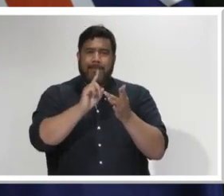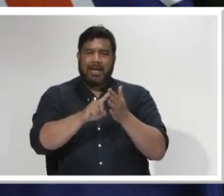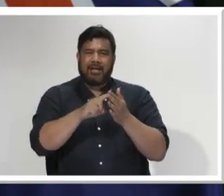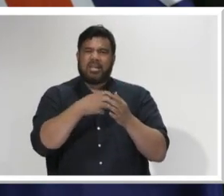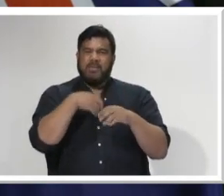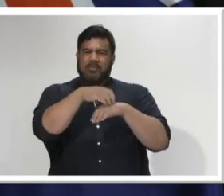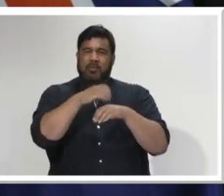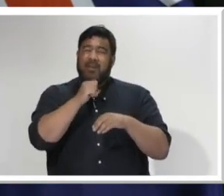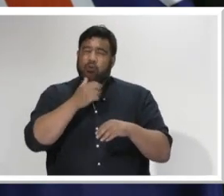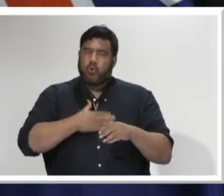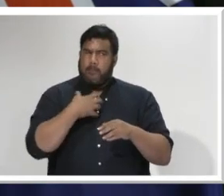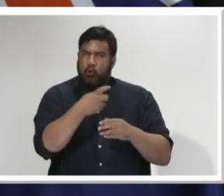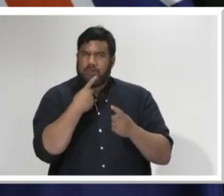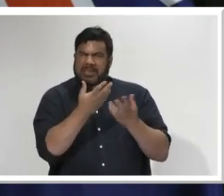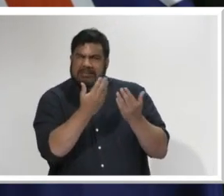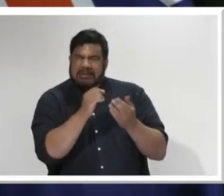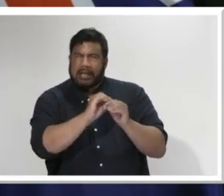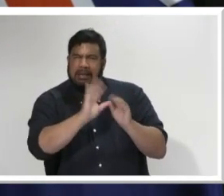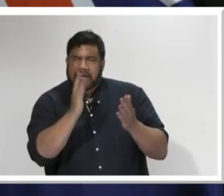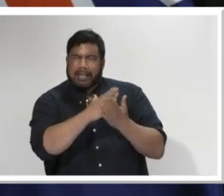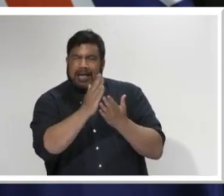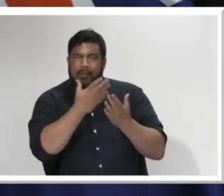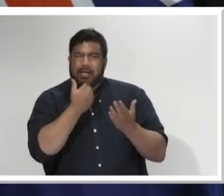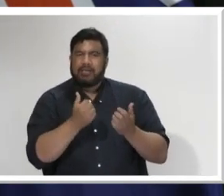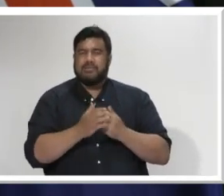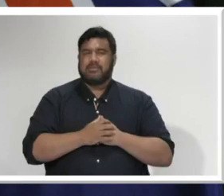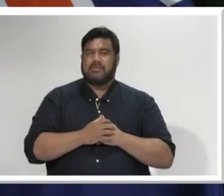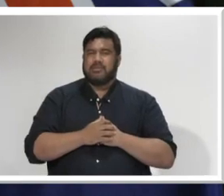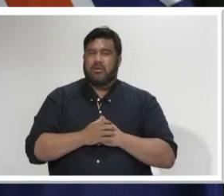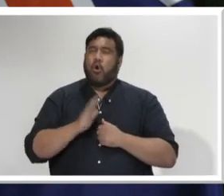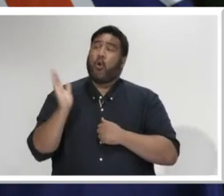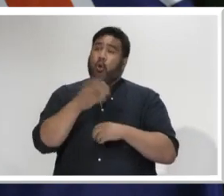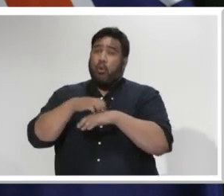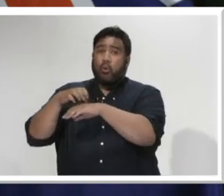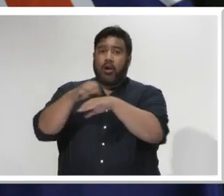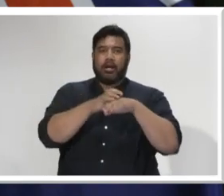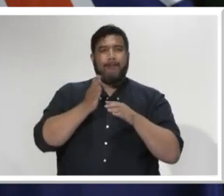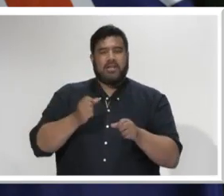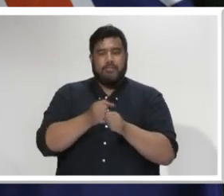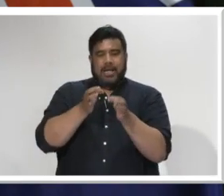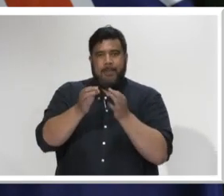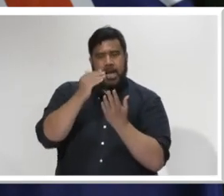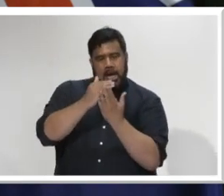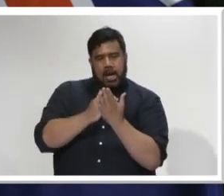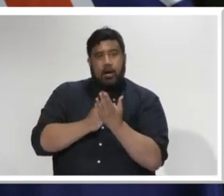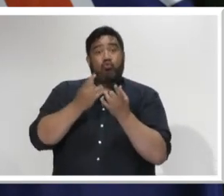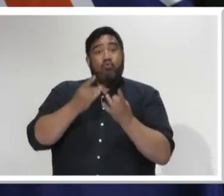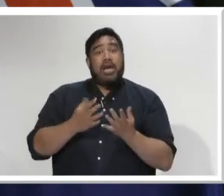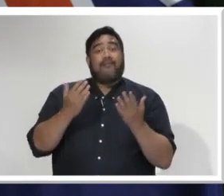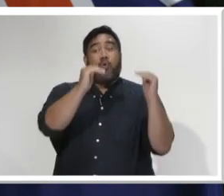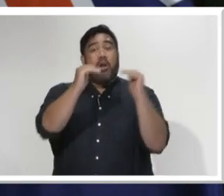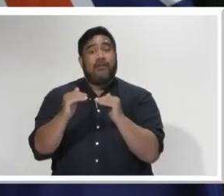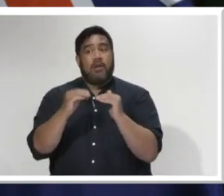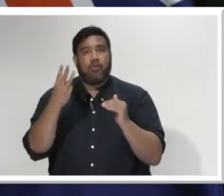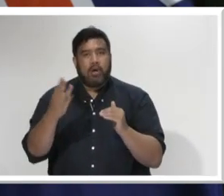All workplaces though should begin to work on a plan for how they are managing risks and protecting workers and customers under